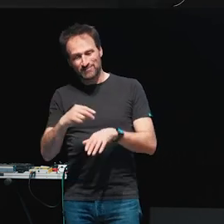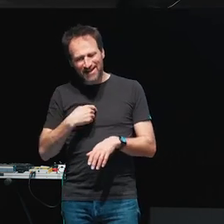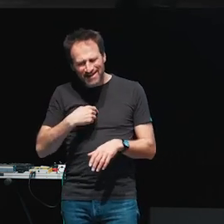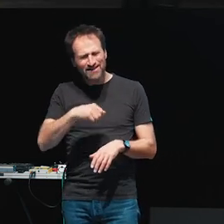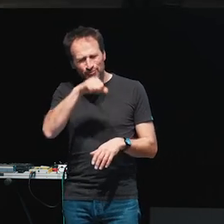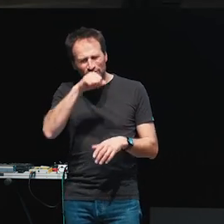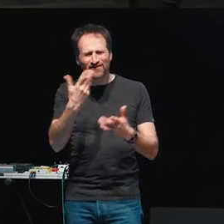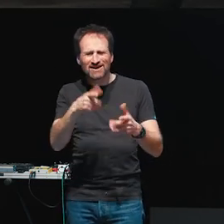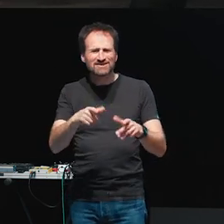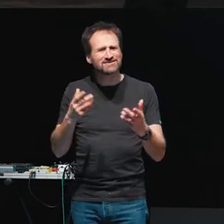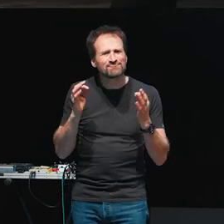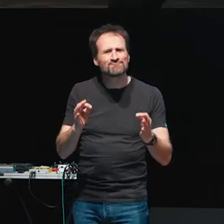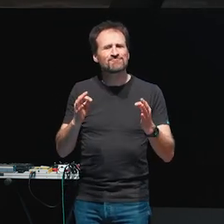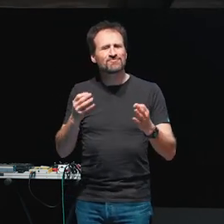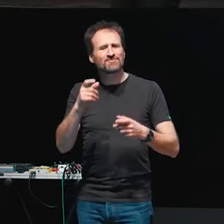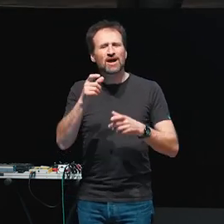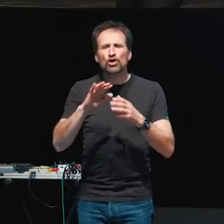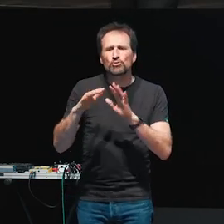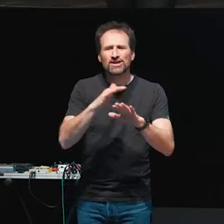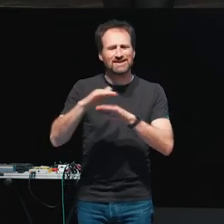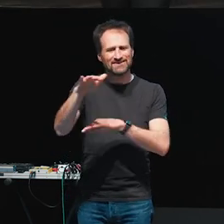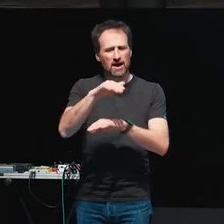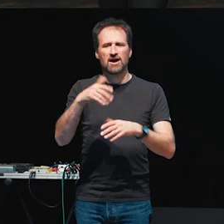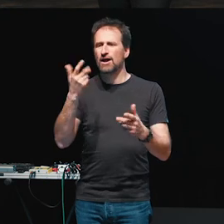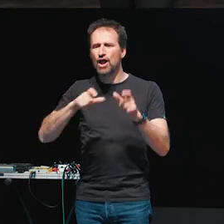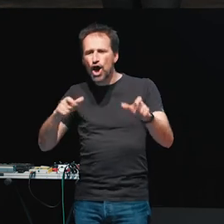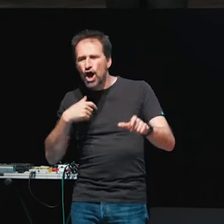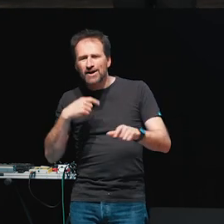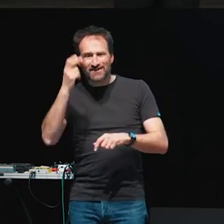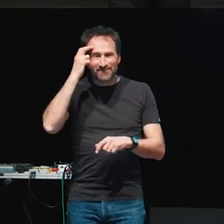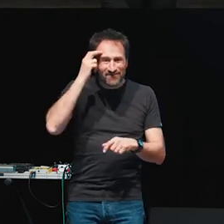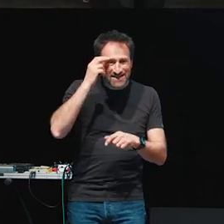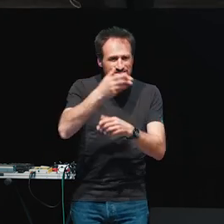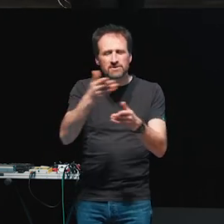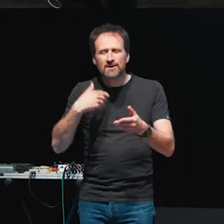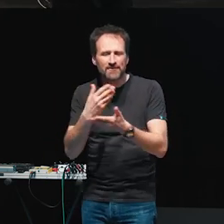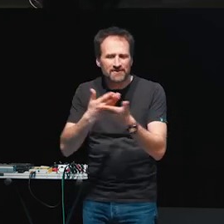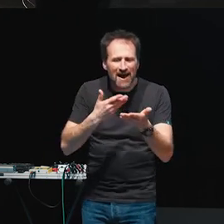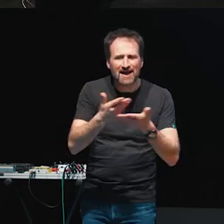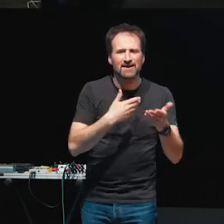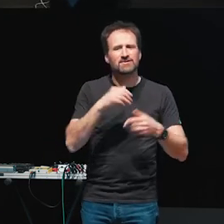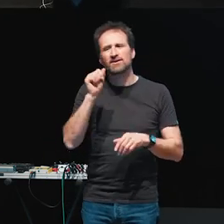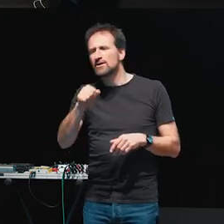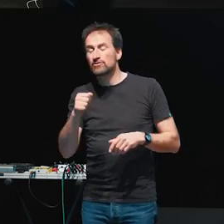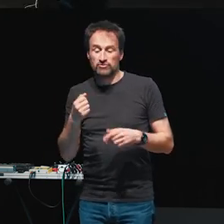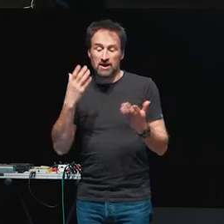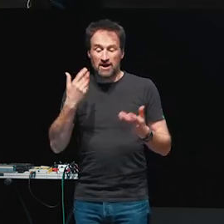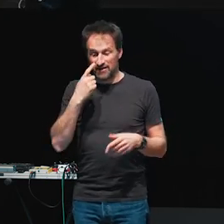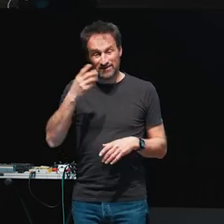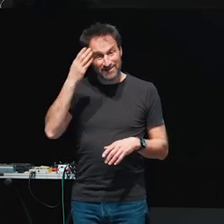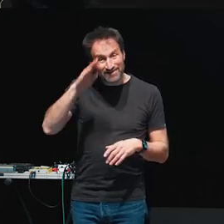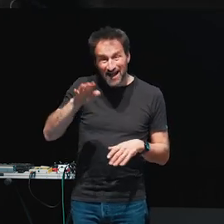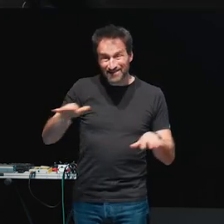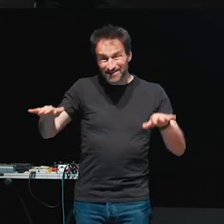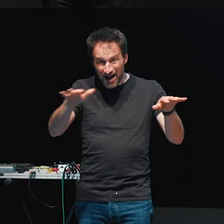like which have communities where I can ask people, where there are huge knowledge bases, where there's talent, and so if I'm stuck with anything, I have